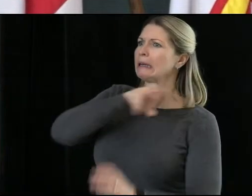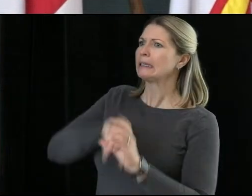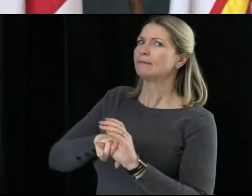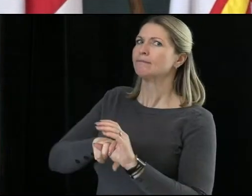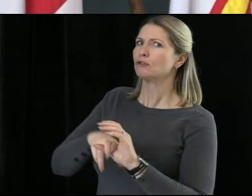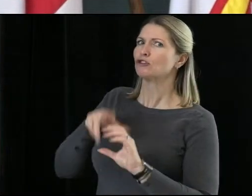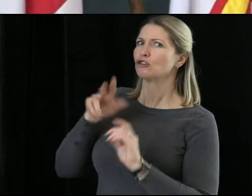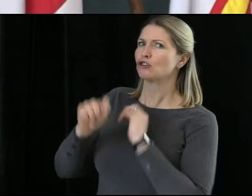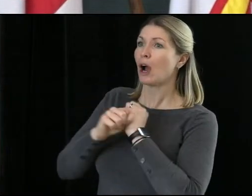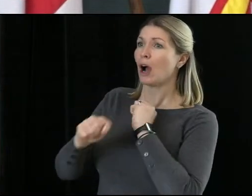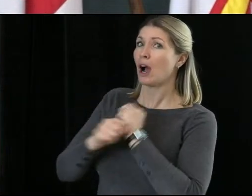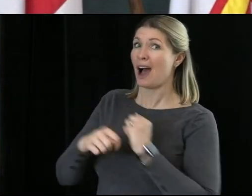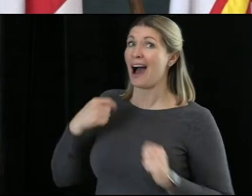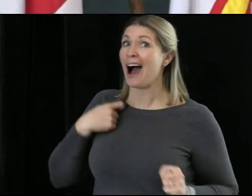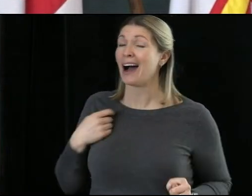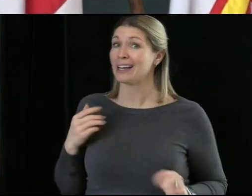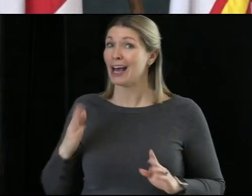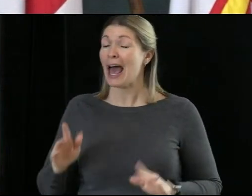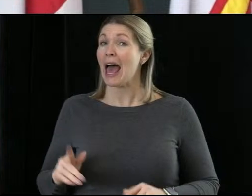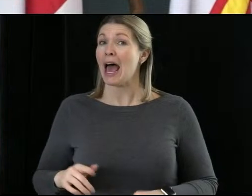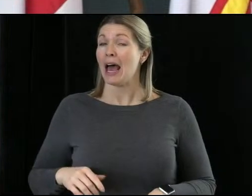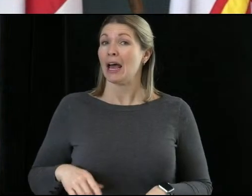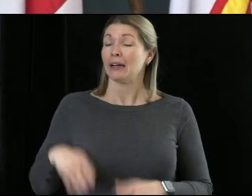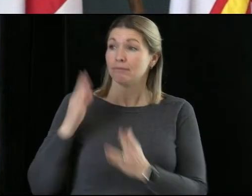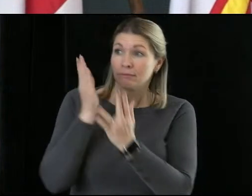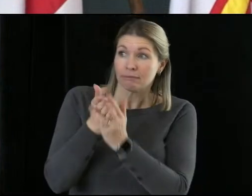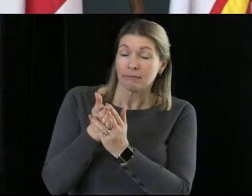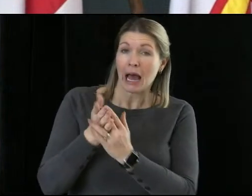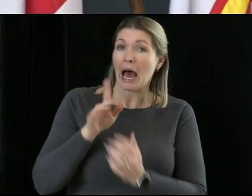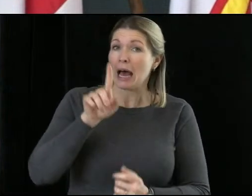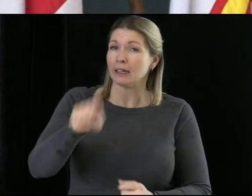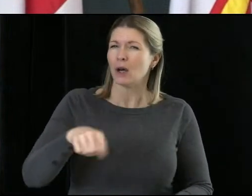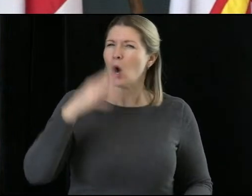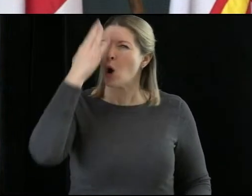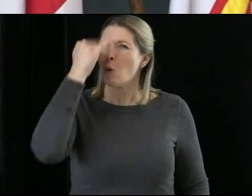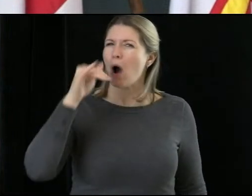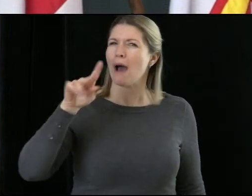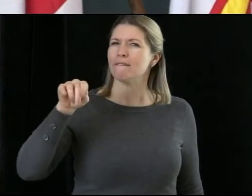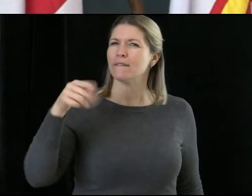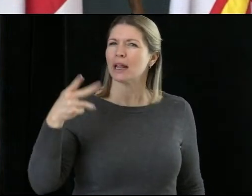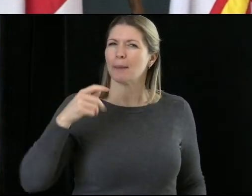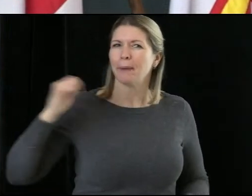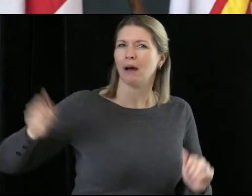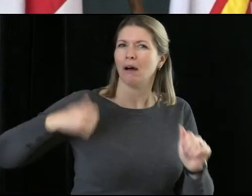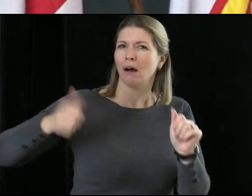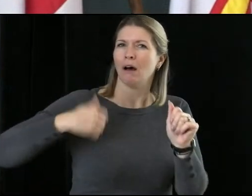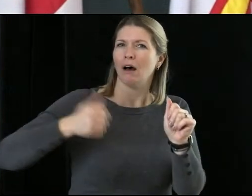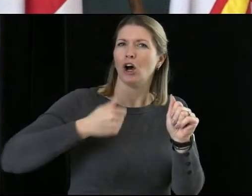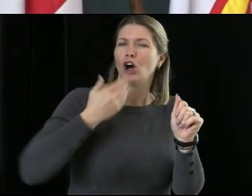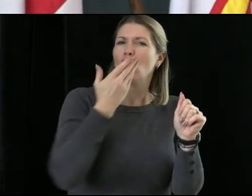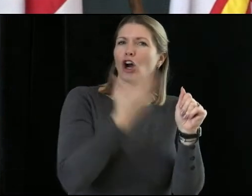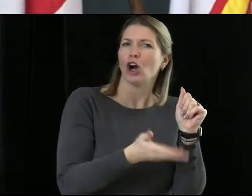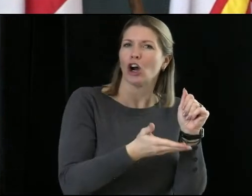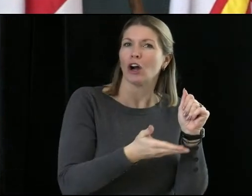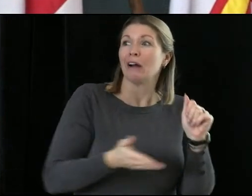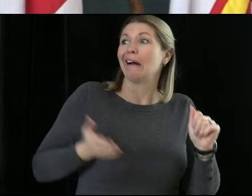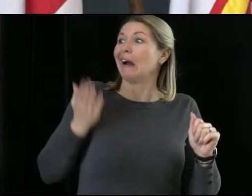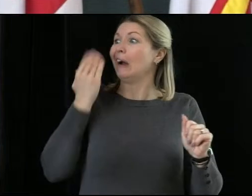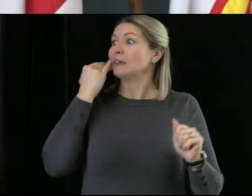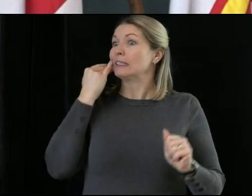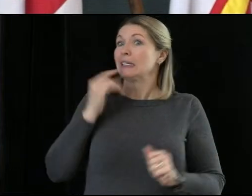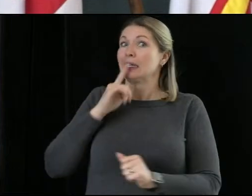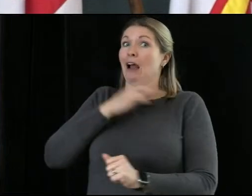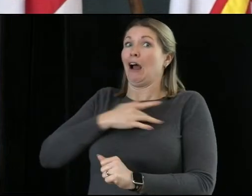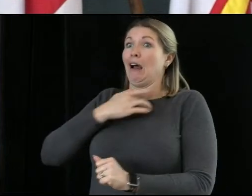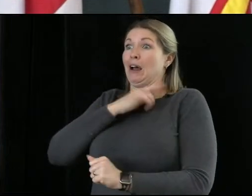I suggest you ask the question instead, why did Philip Smith pursue her when he had just promised the judge he